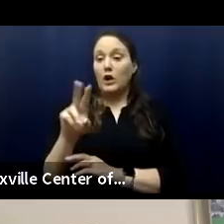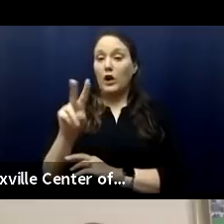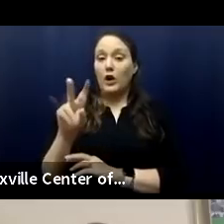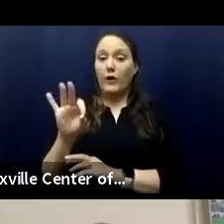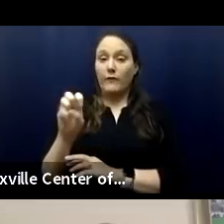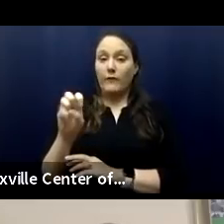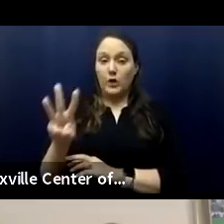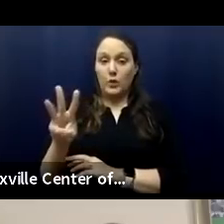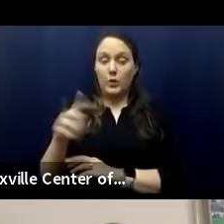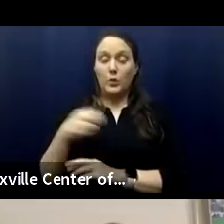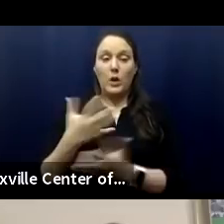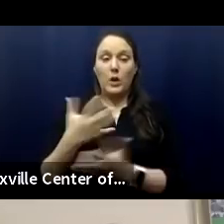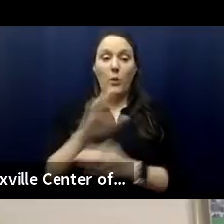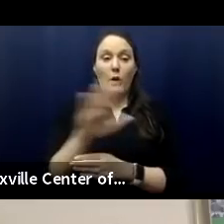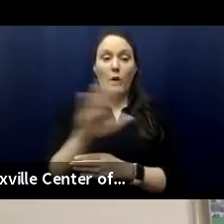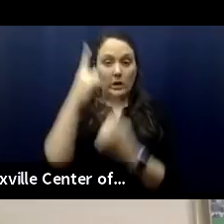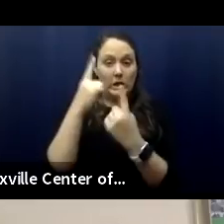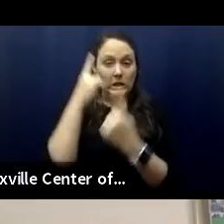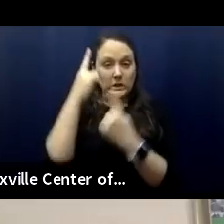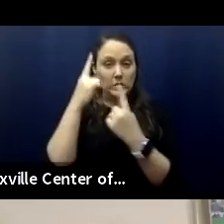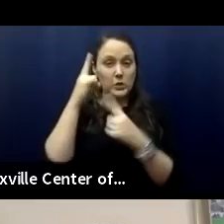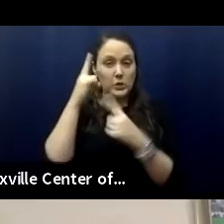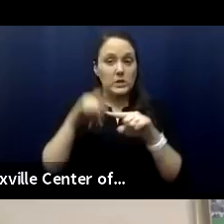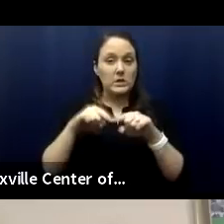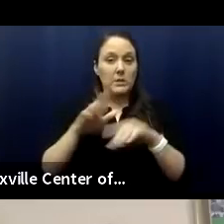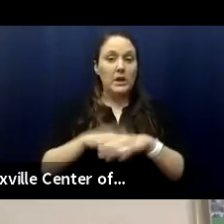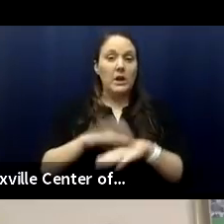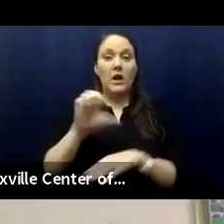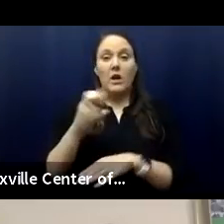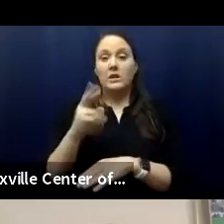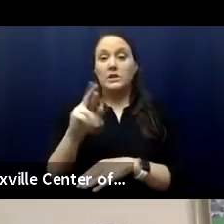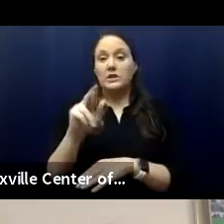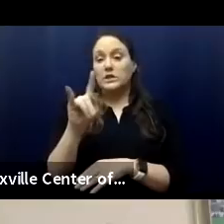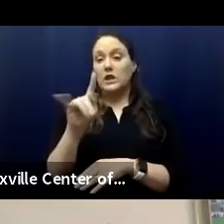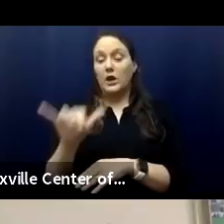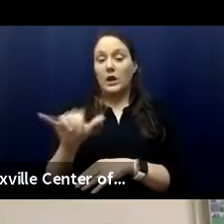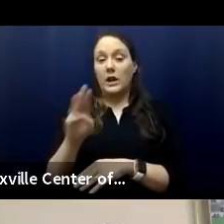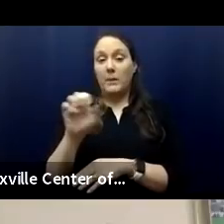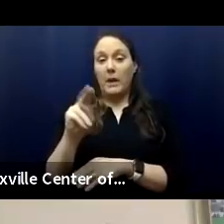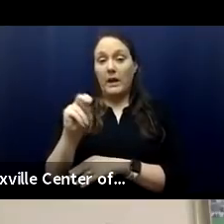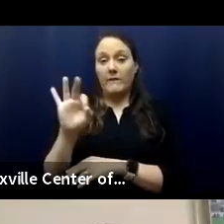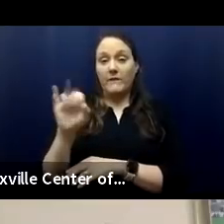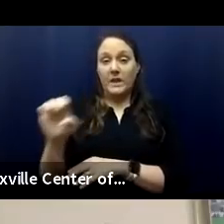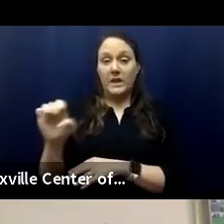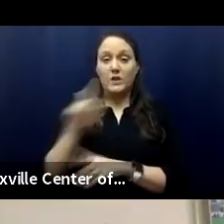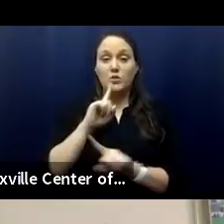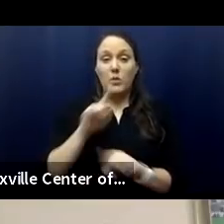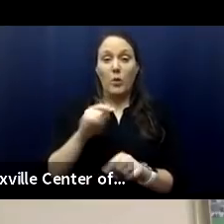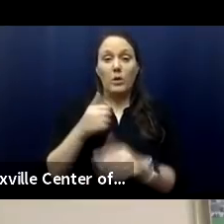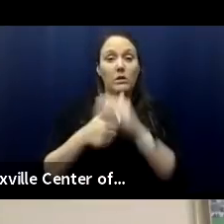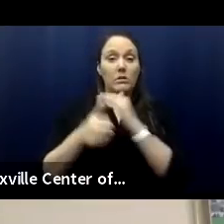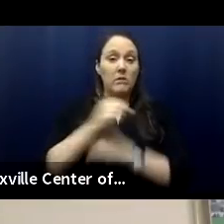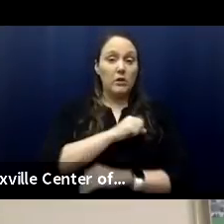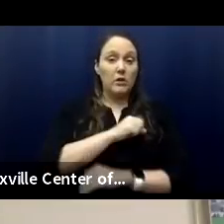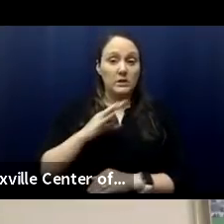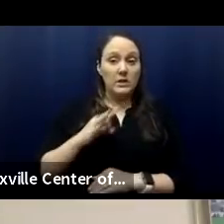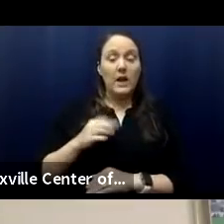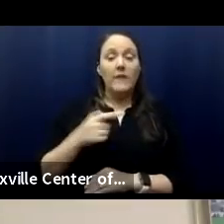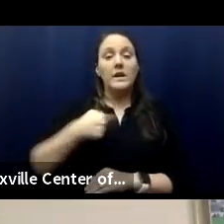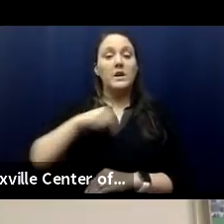that based on what Charity Menifee has reported as staff, that we have not